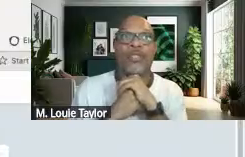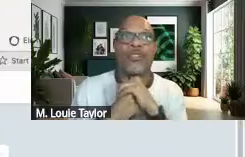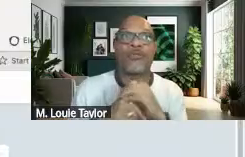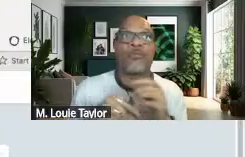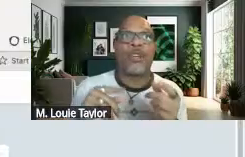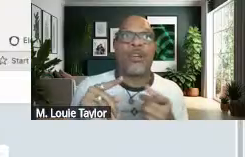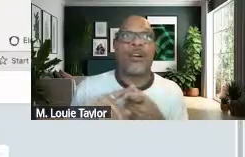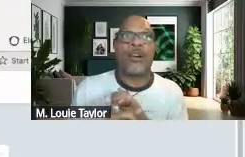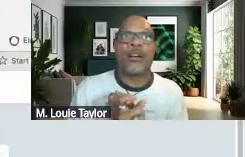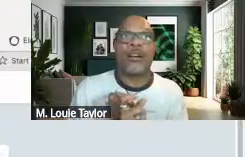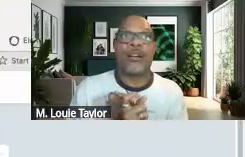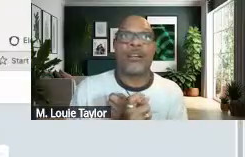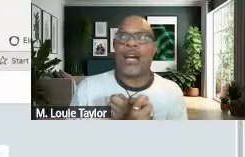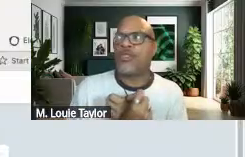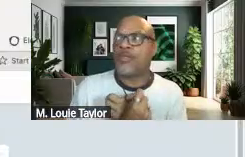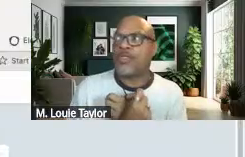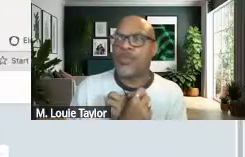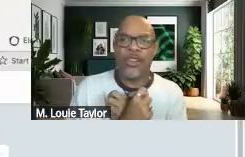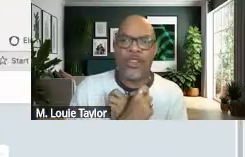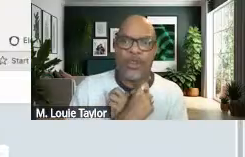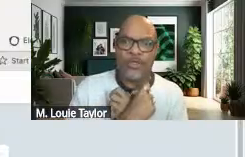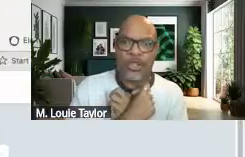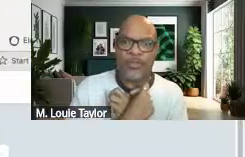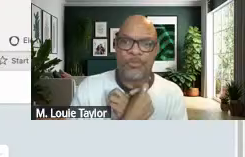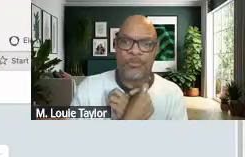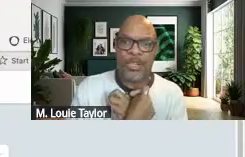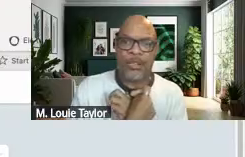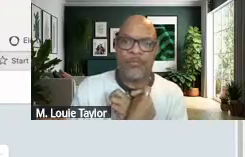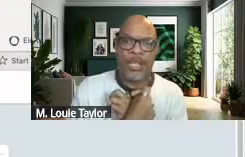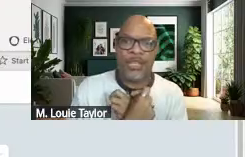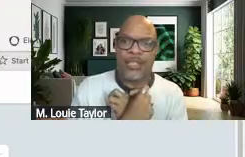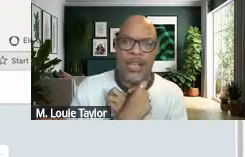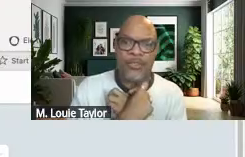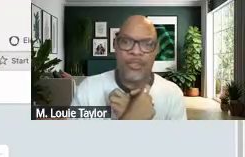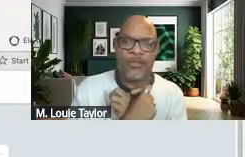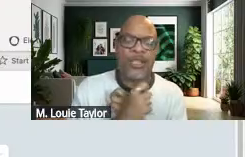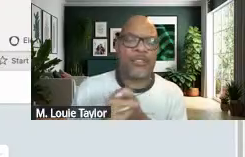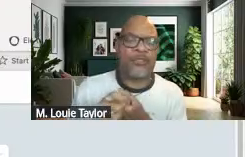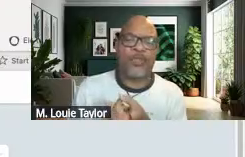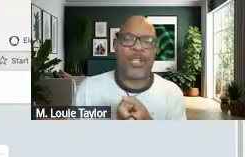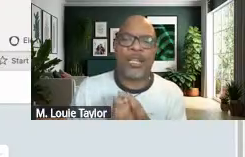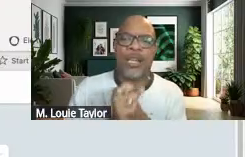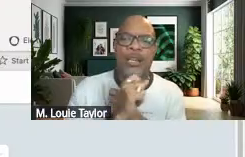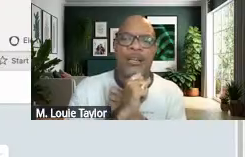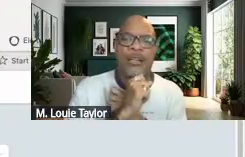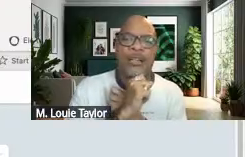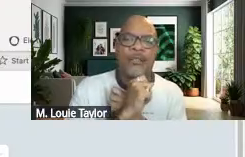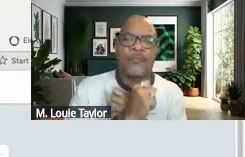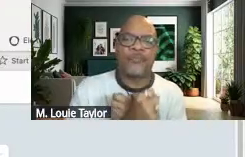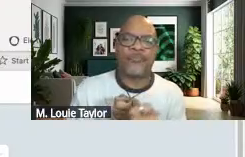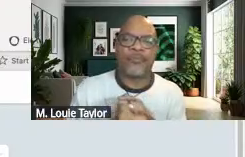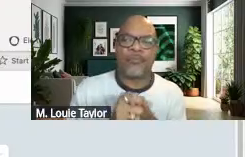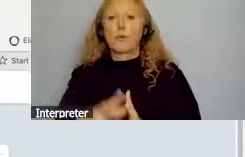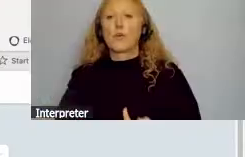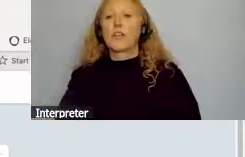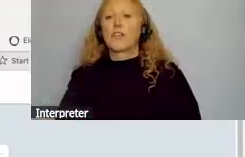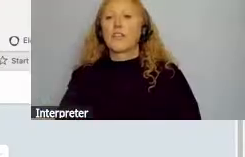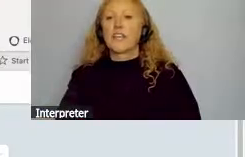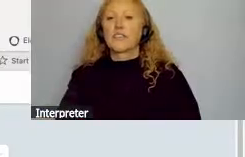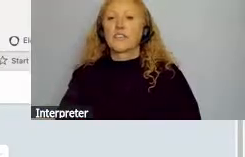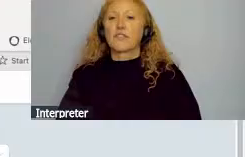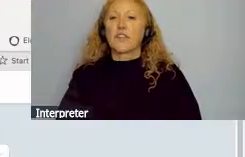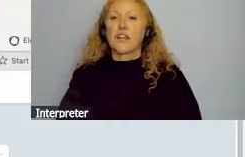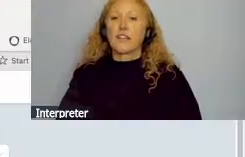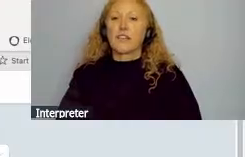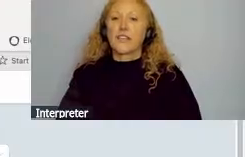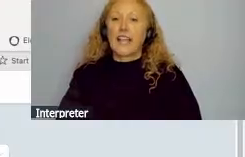now. I don't know if there's a millionaire mentorship meeting this afternoon. That's for Michelle. Yeah, and one of the